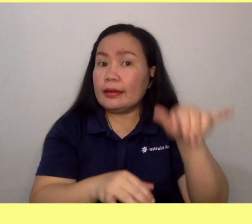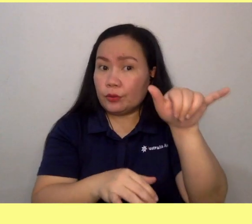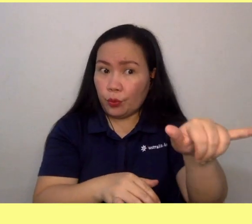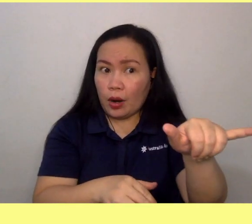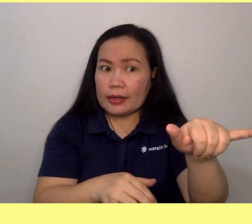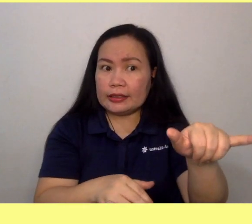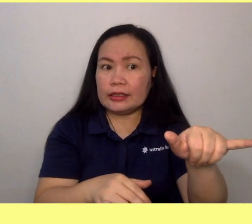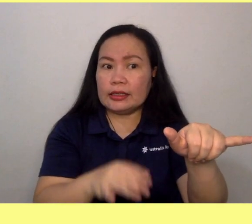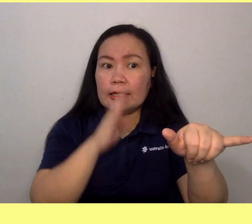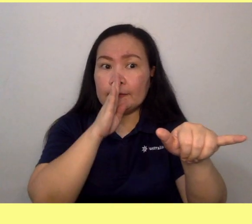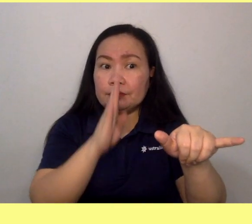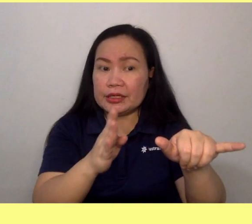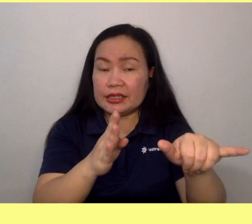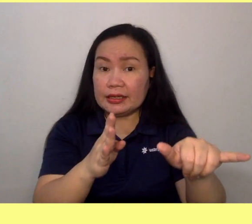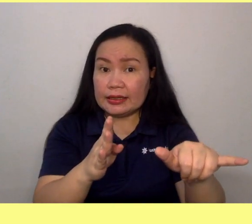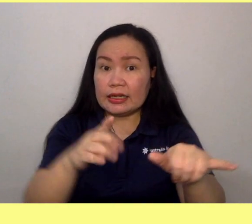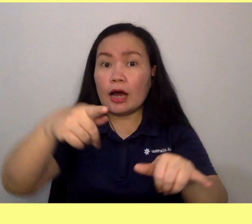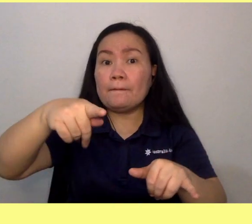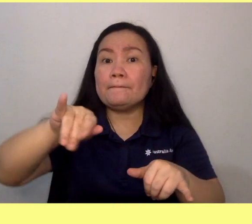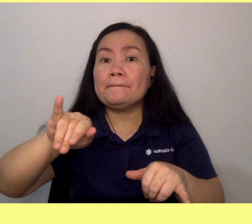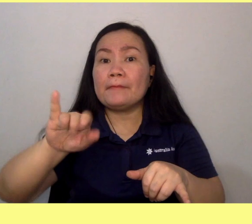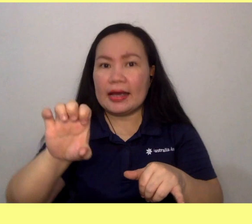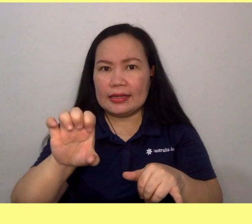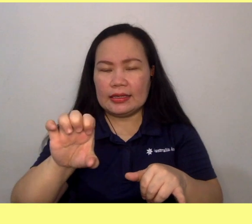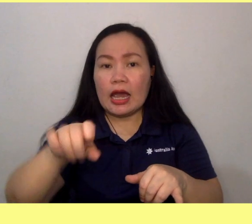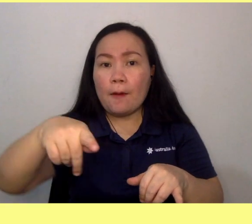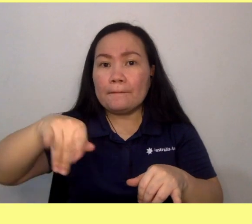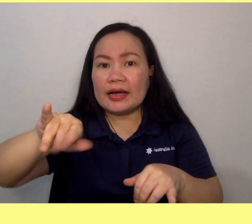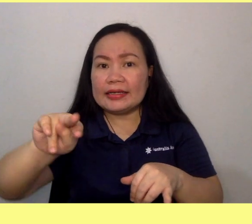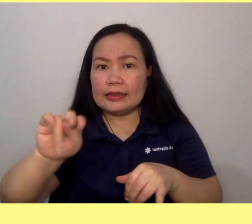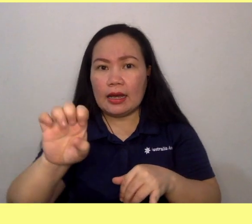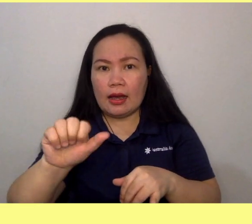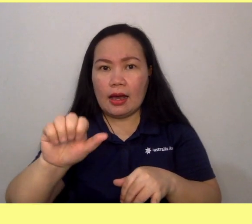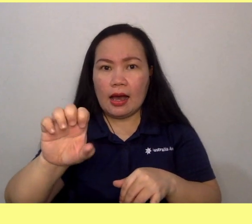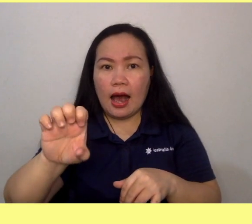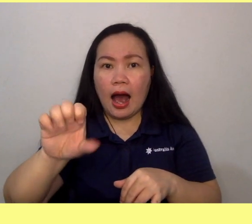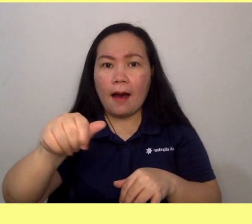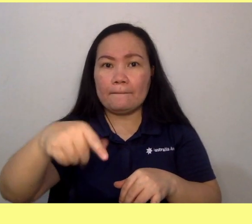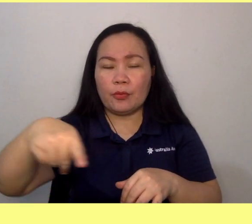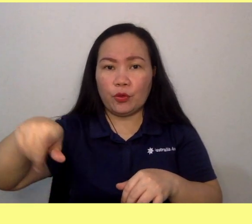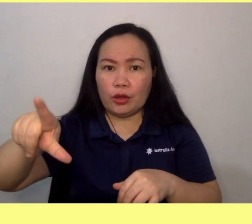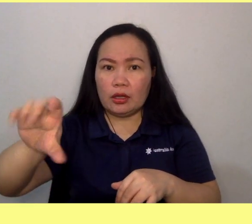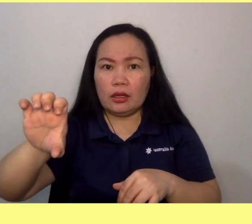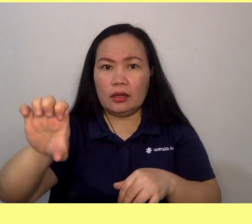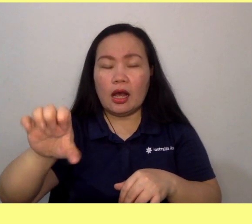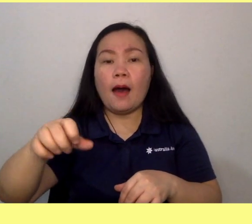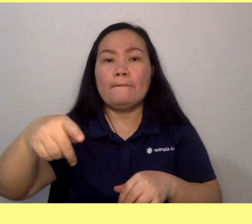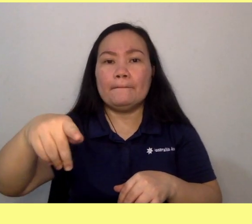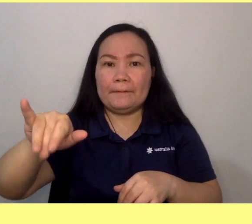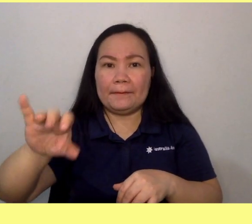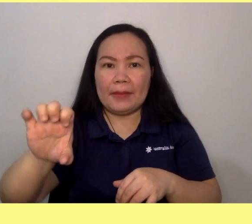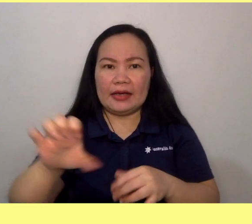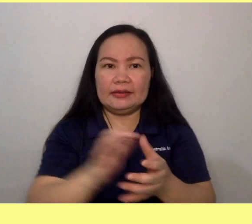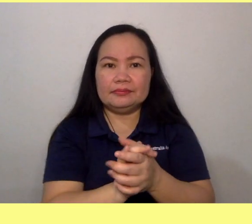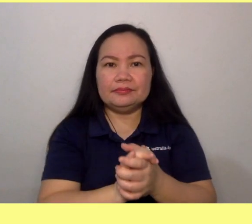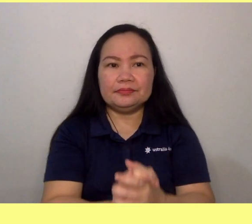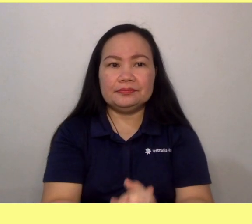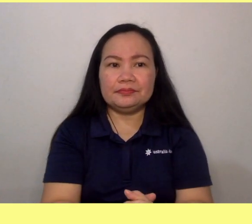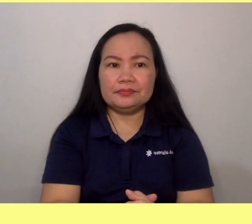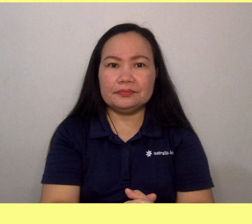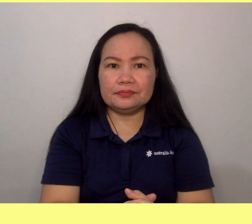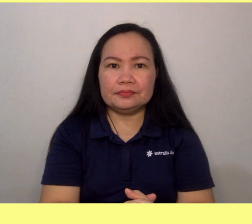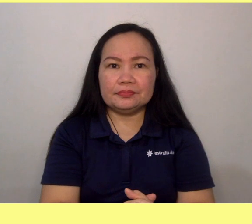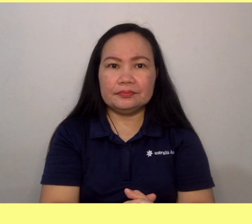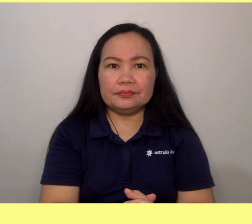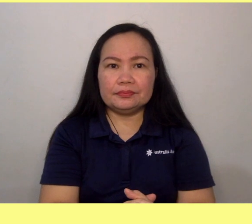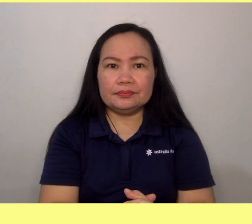muna tayo. So x and y. So loaf bread x, pineapple pie y. Okay, so isa-isahin natin, i-highlights